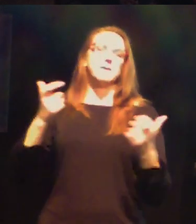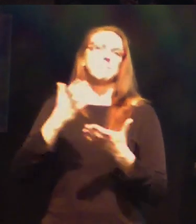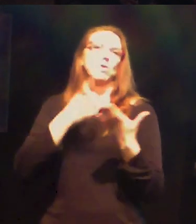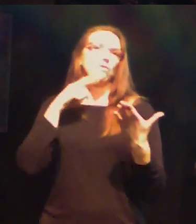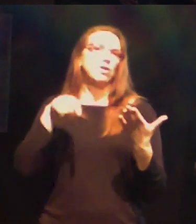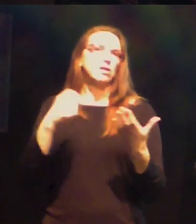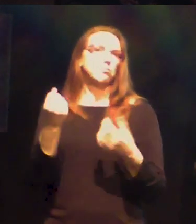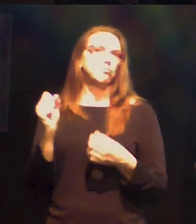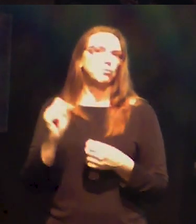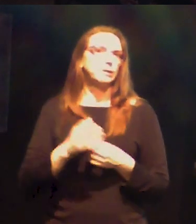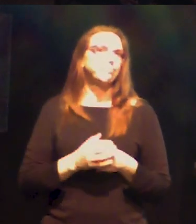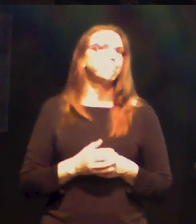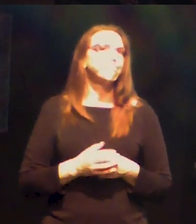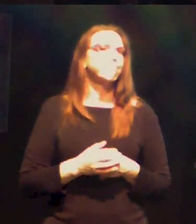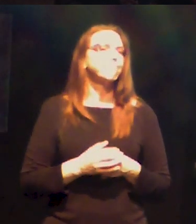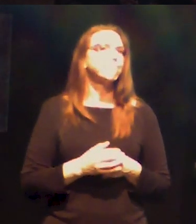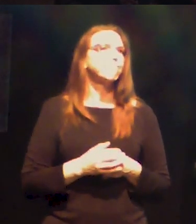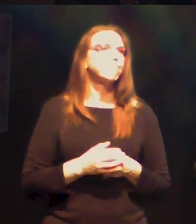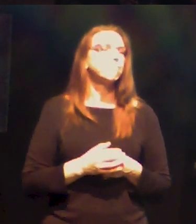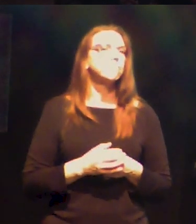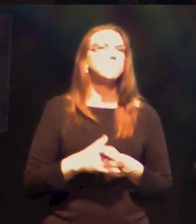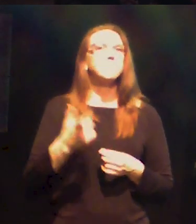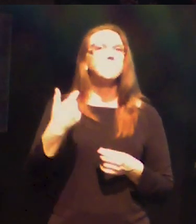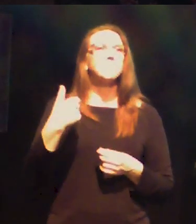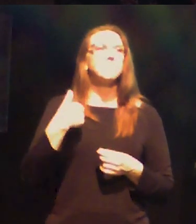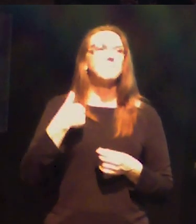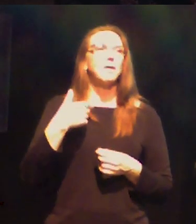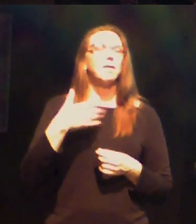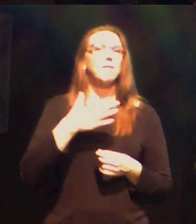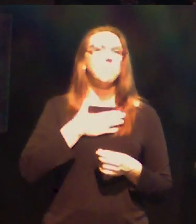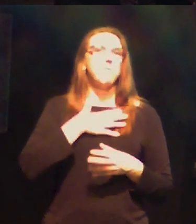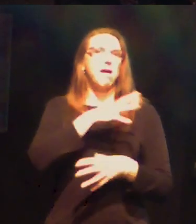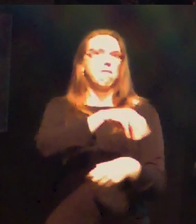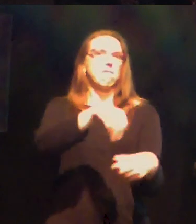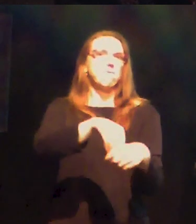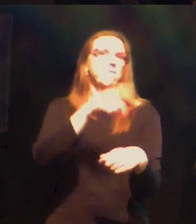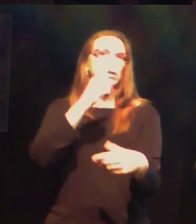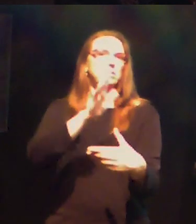movement. So my involvement in this film